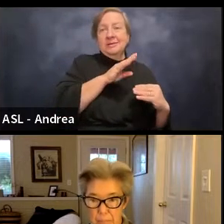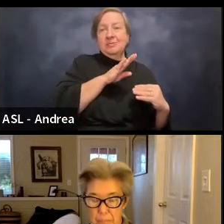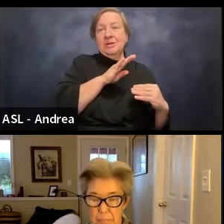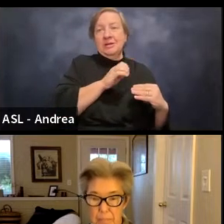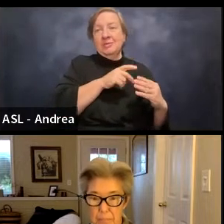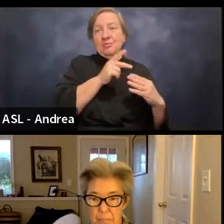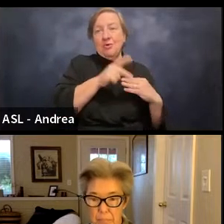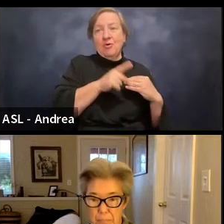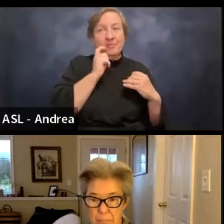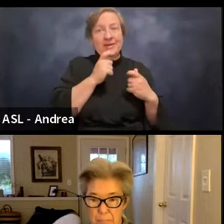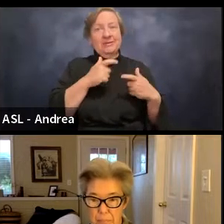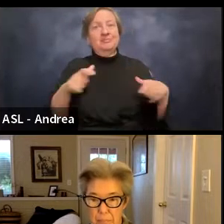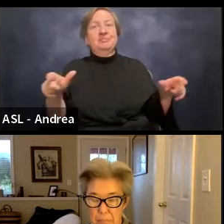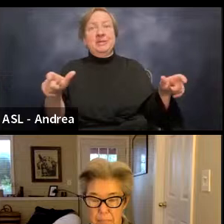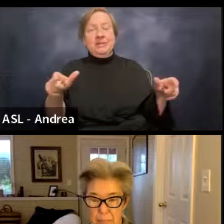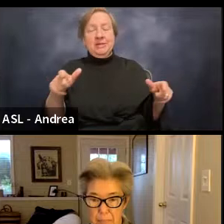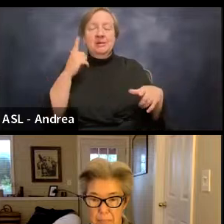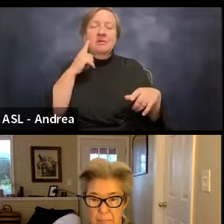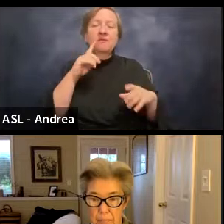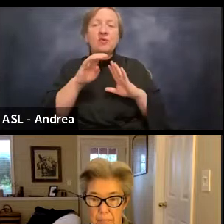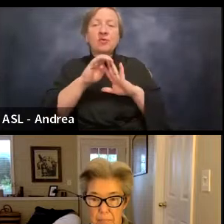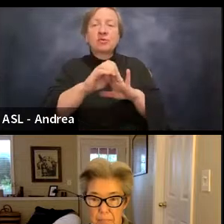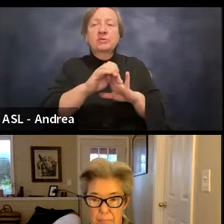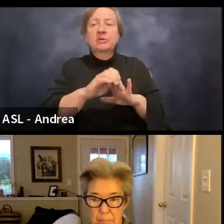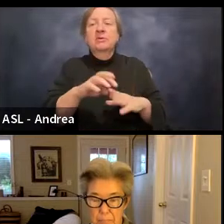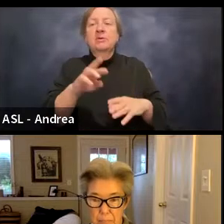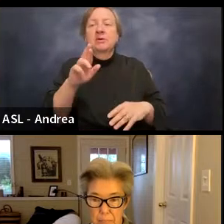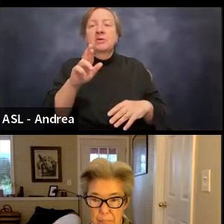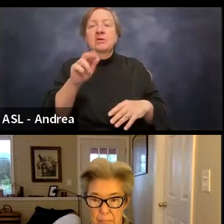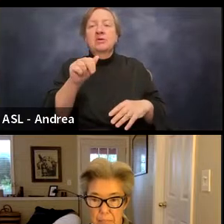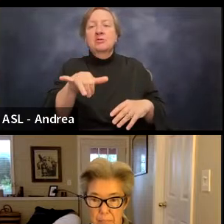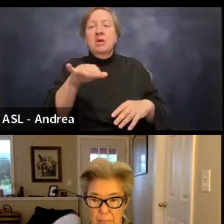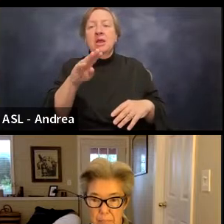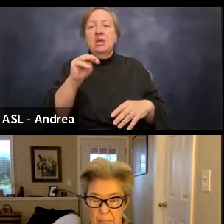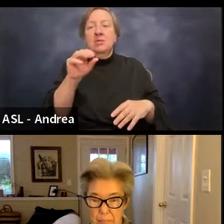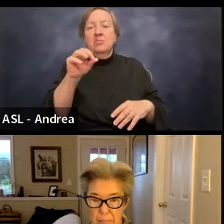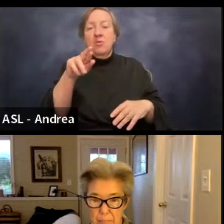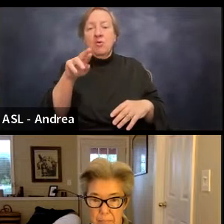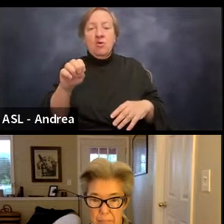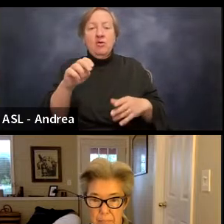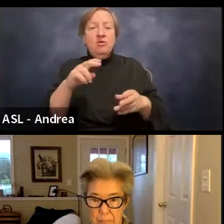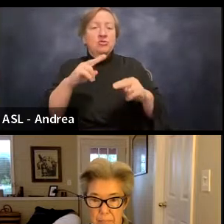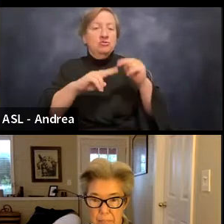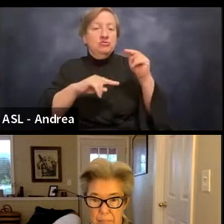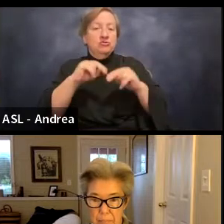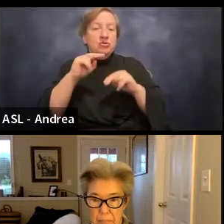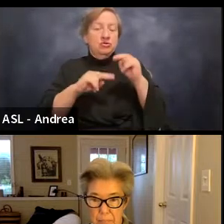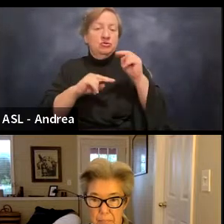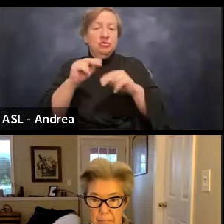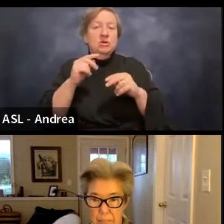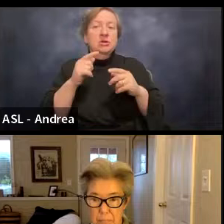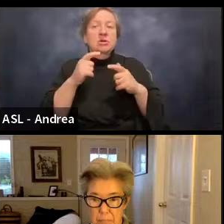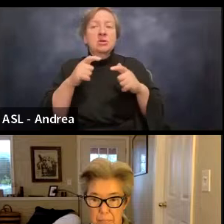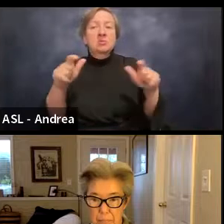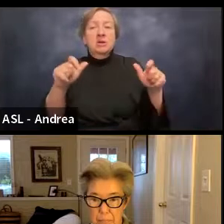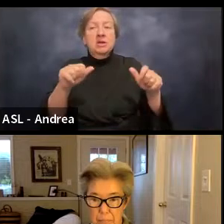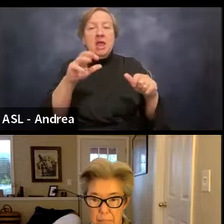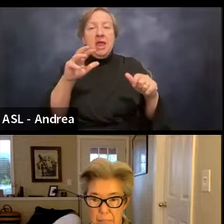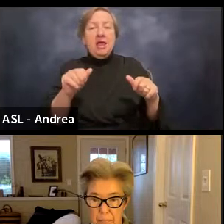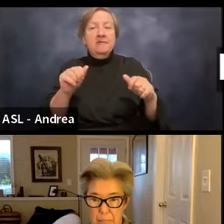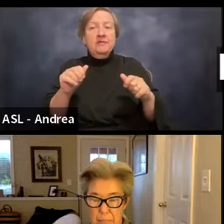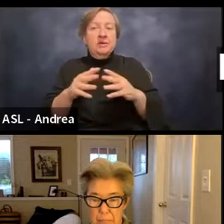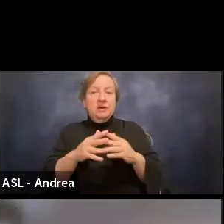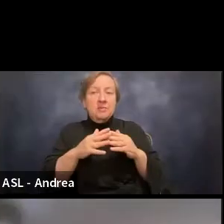And I'll give you an example, Raymore Construction, a large African-American